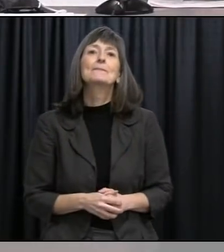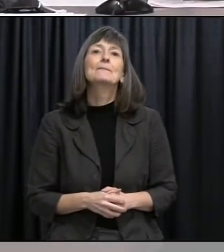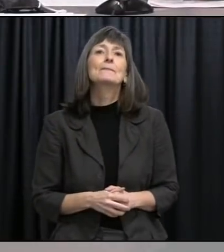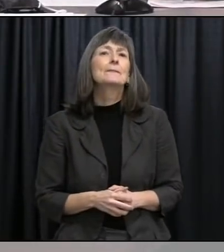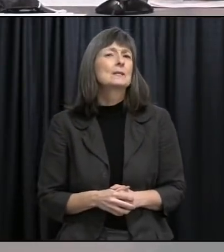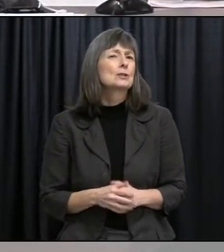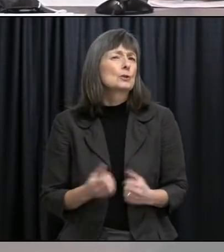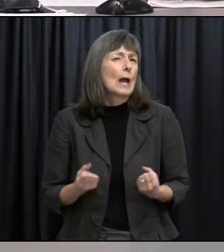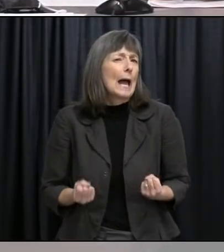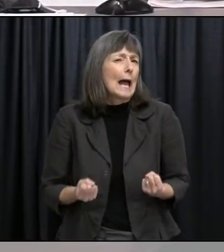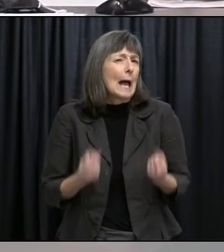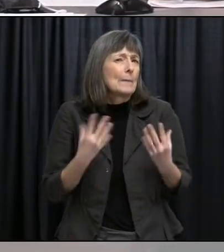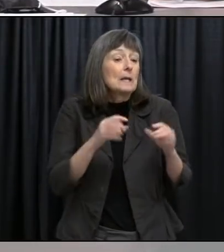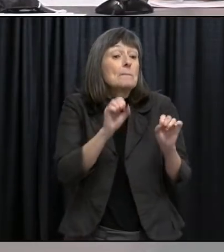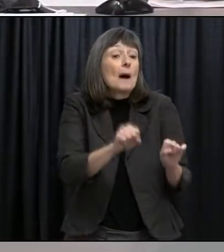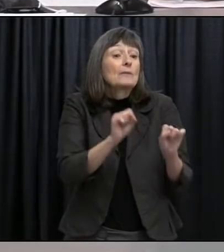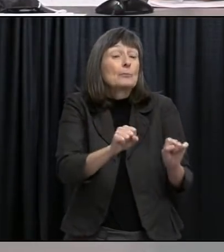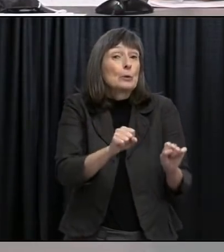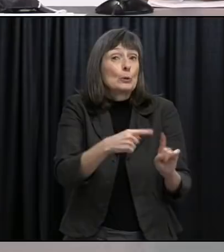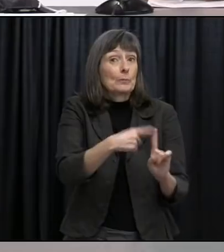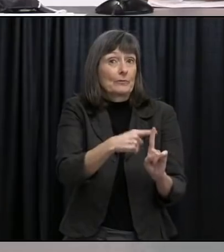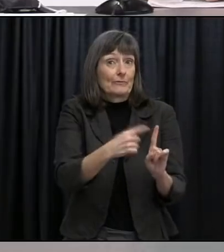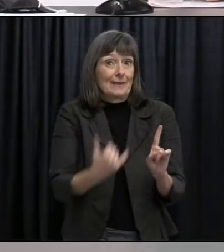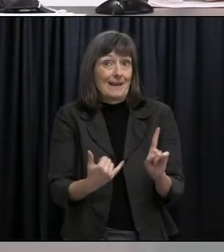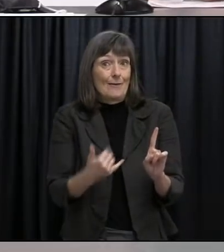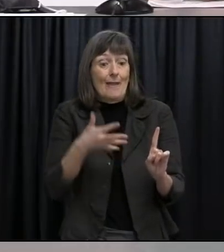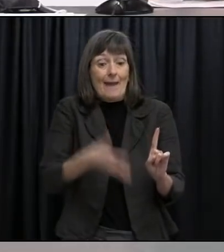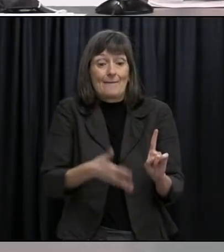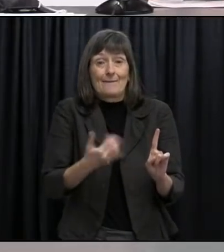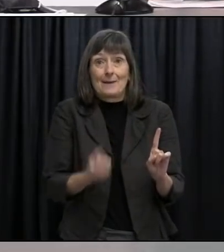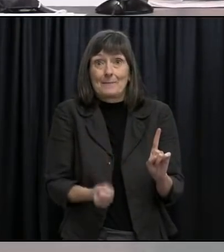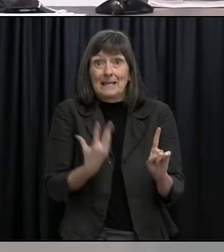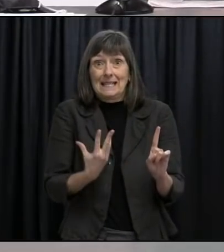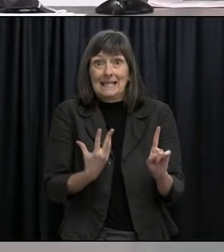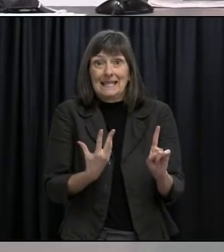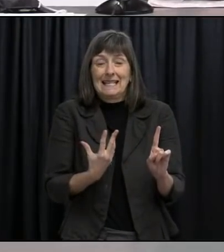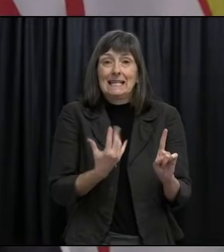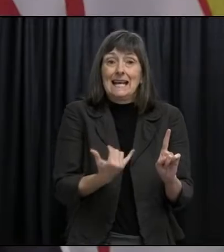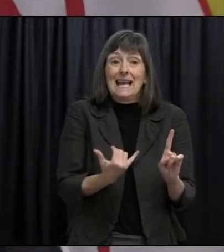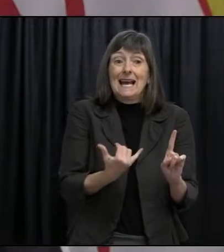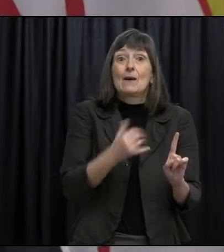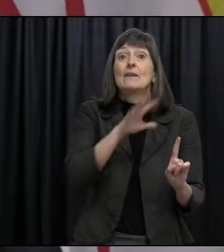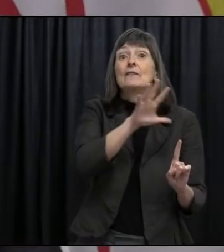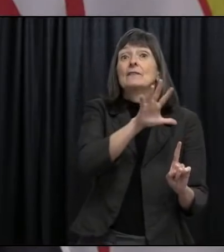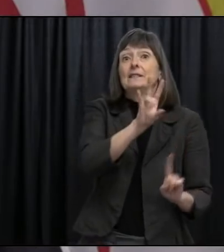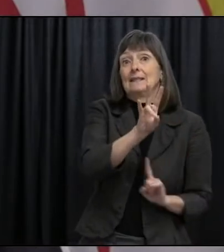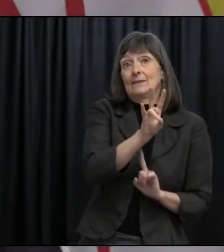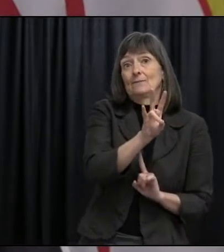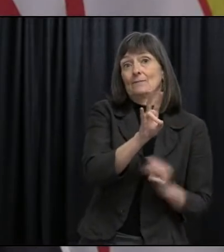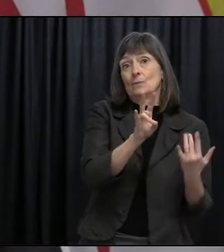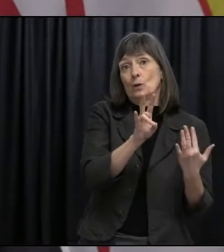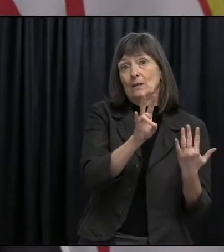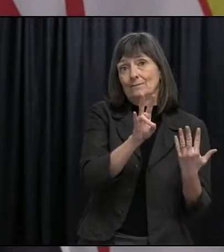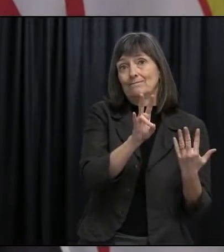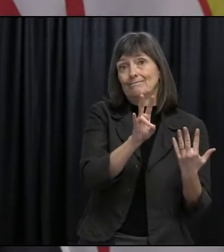how many are outstanding presumptive at the moment? So the outstanding presumptives, we have 57 that we're waiting to hear back